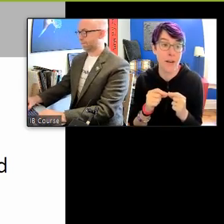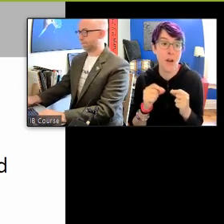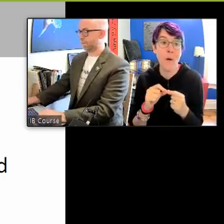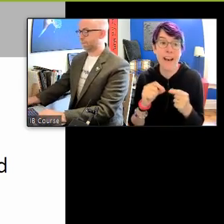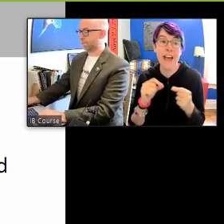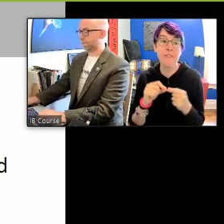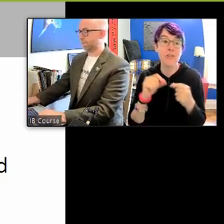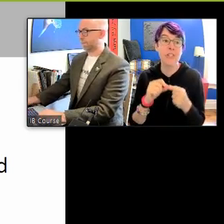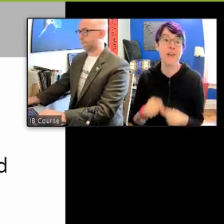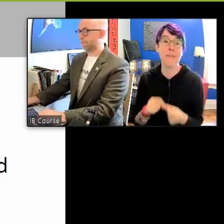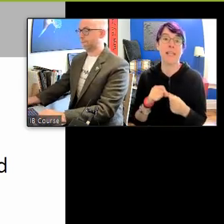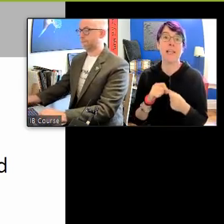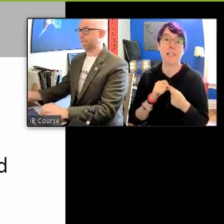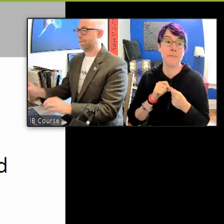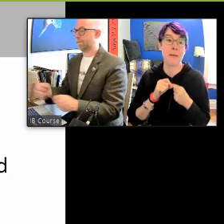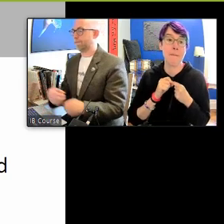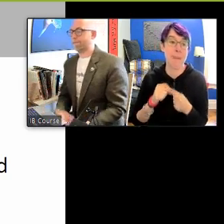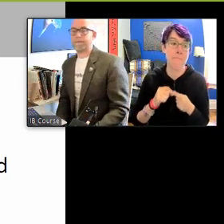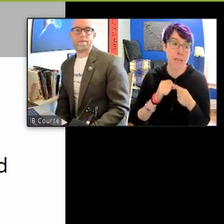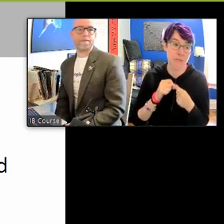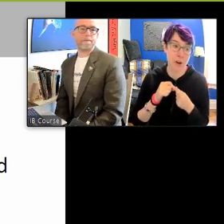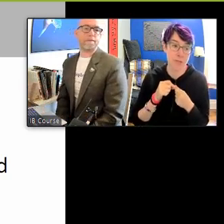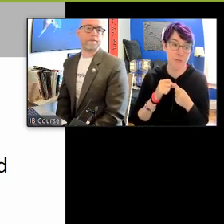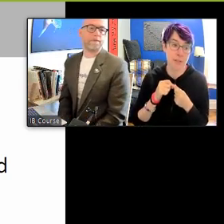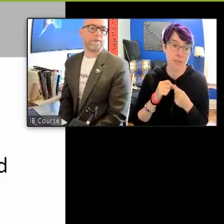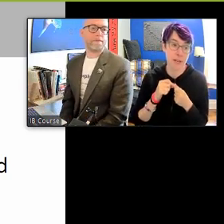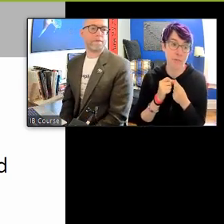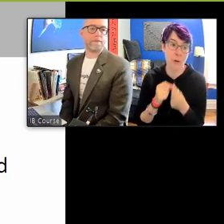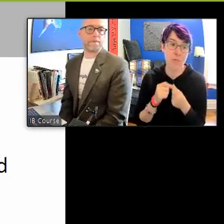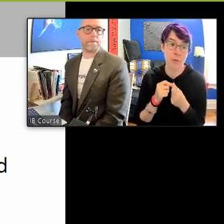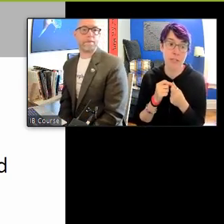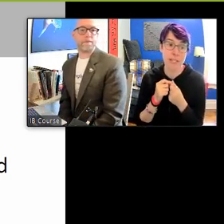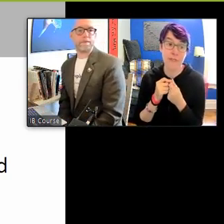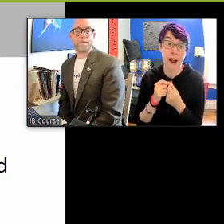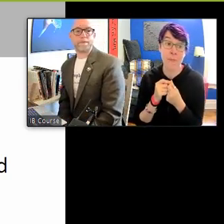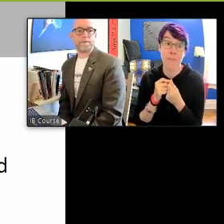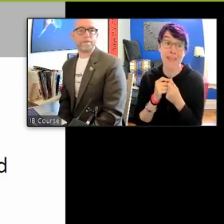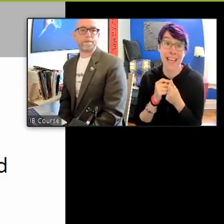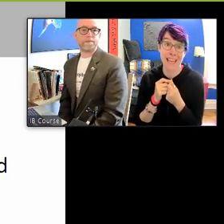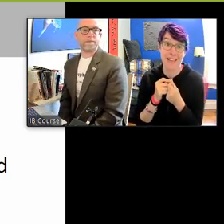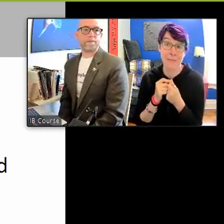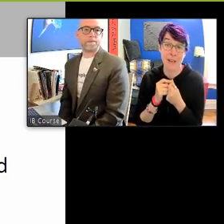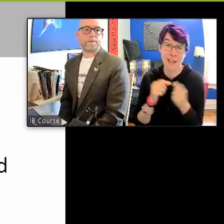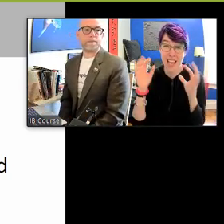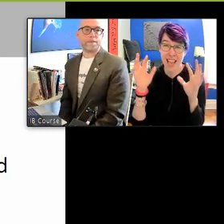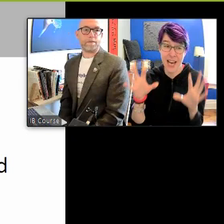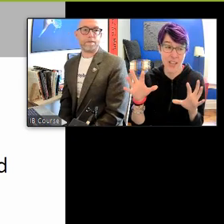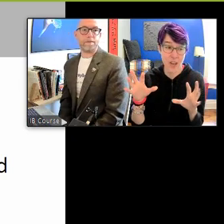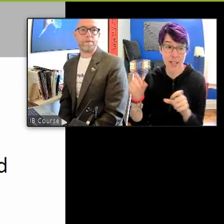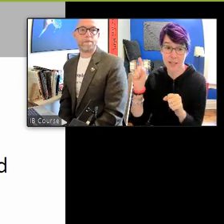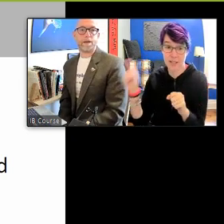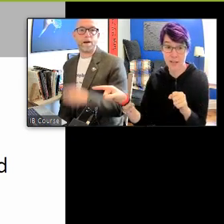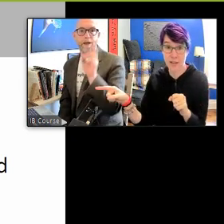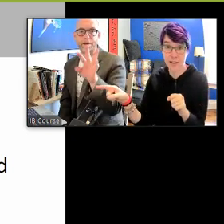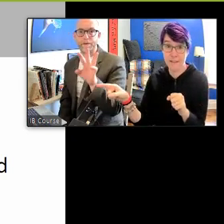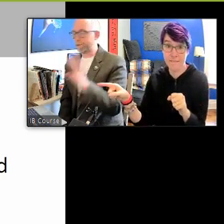common? What evolutionary mechanisms might be involved? And what role does the environment play? Any